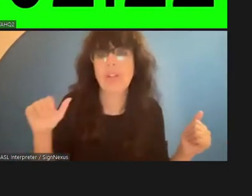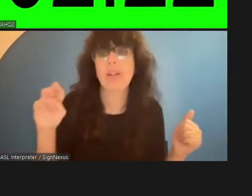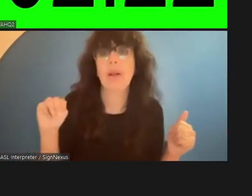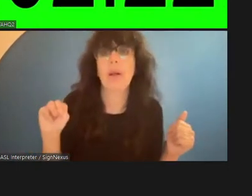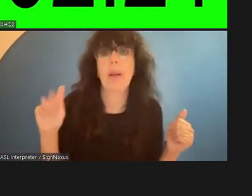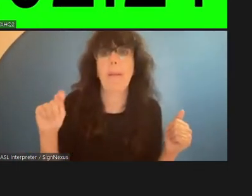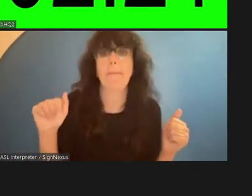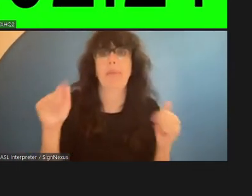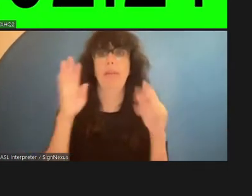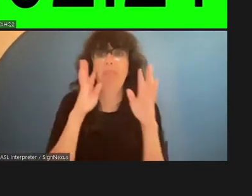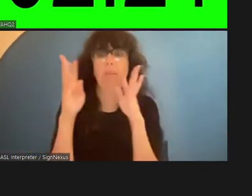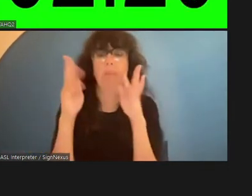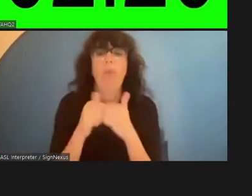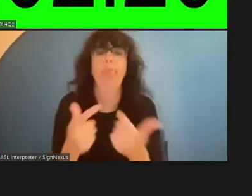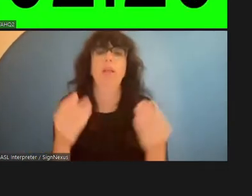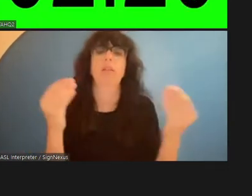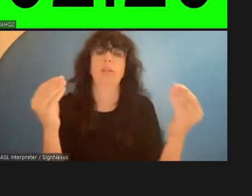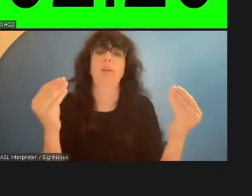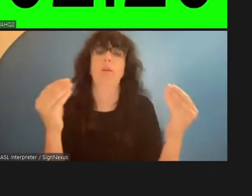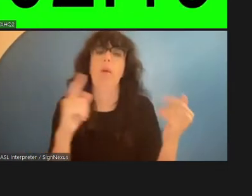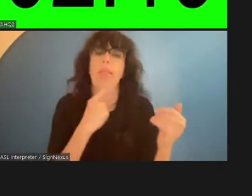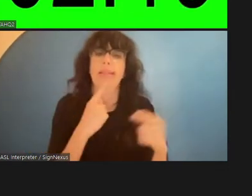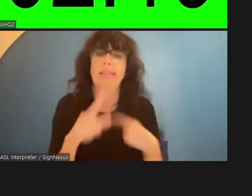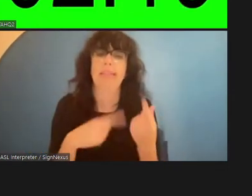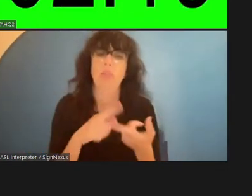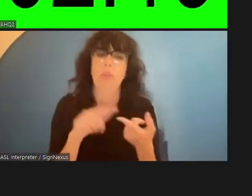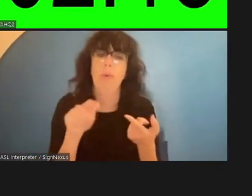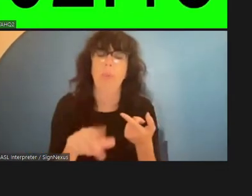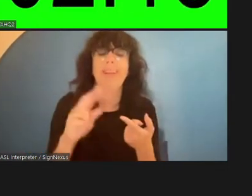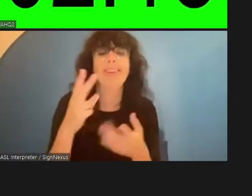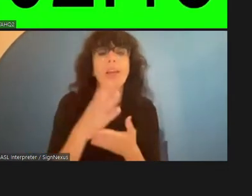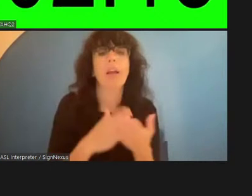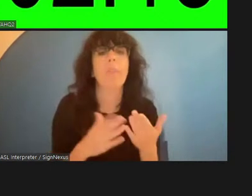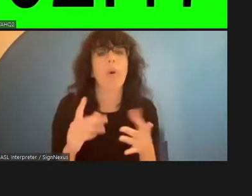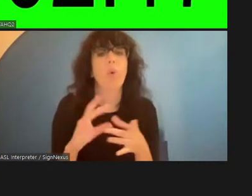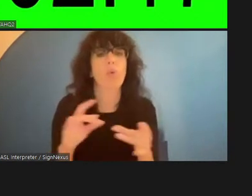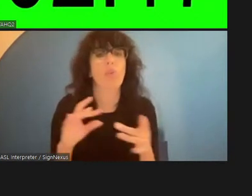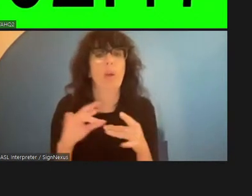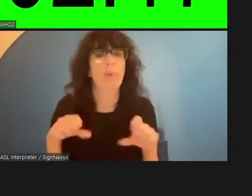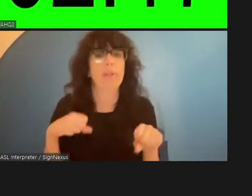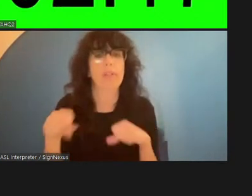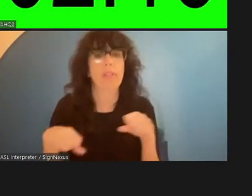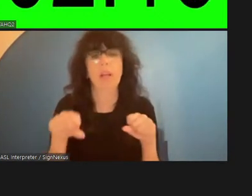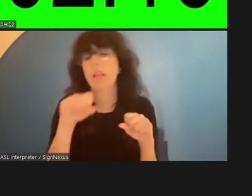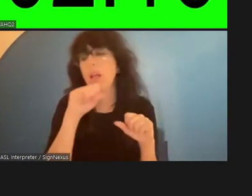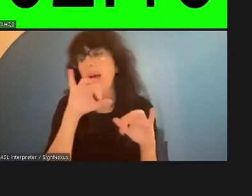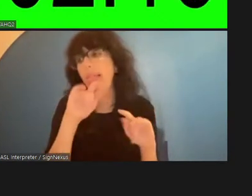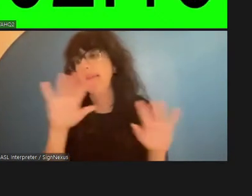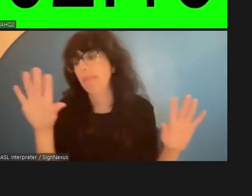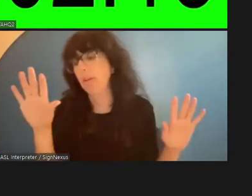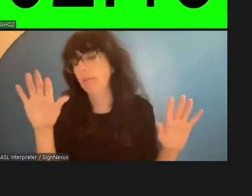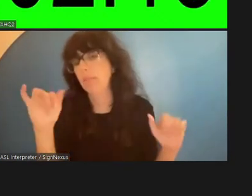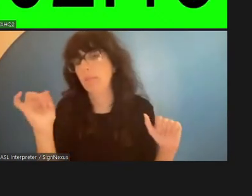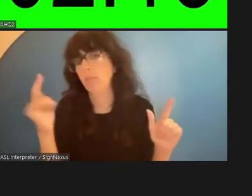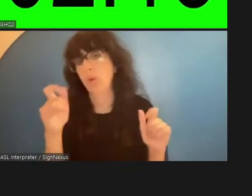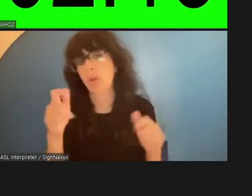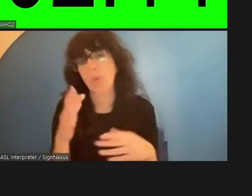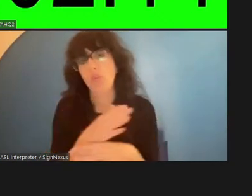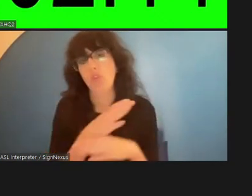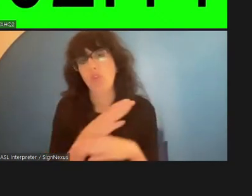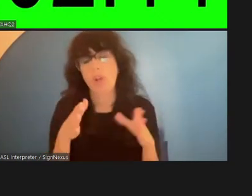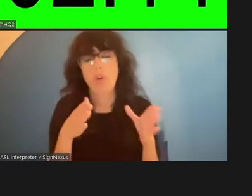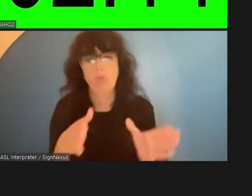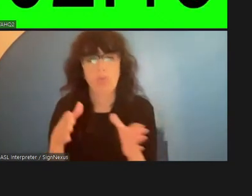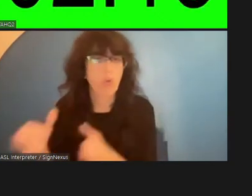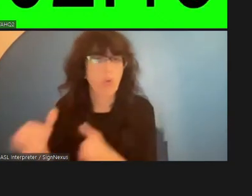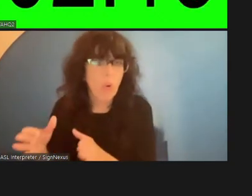because of come on now let's be very serious about that part second part that i want to talk about the cyclists i love them you know we all supposed to share this share the road